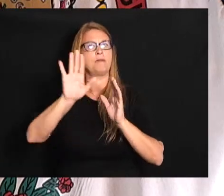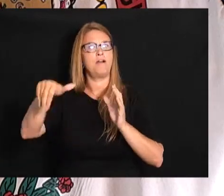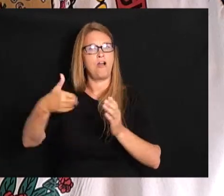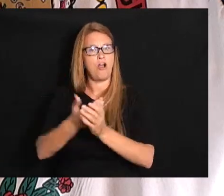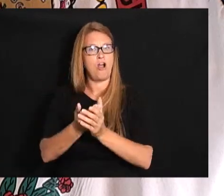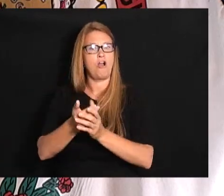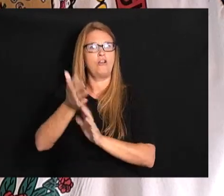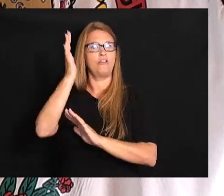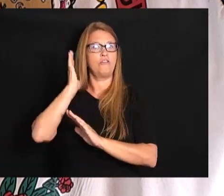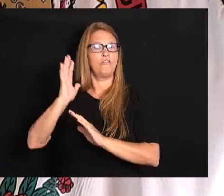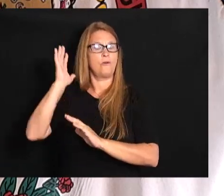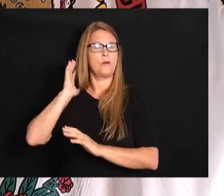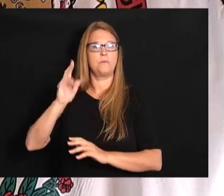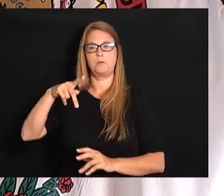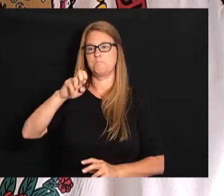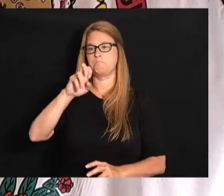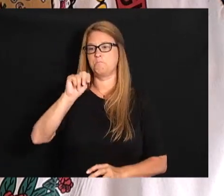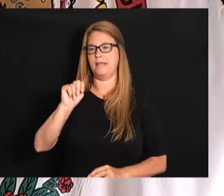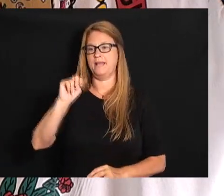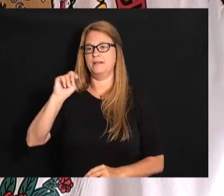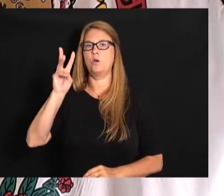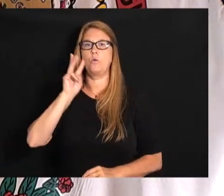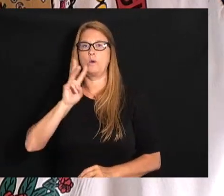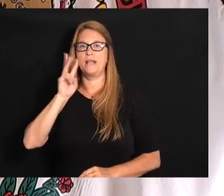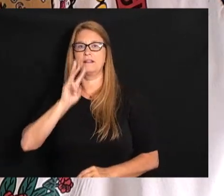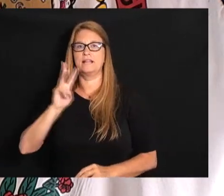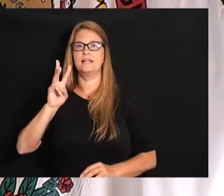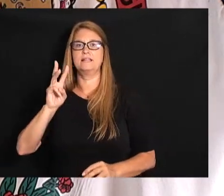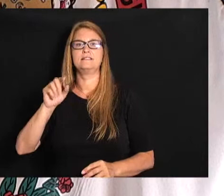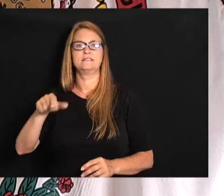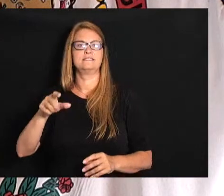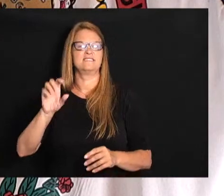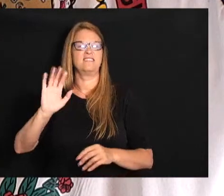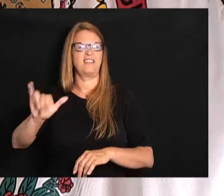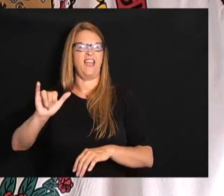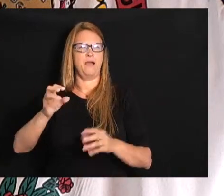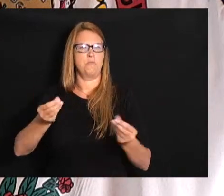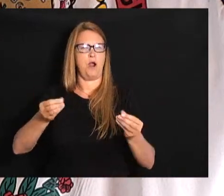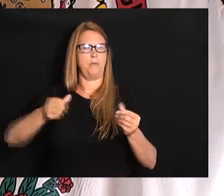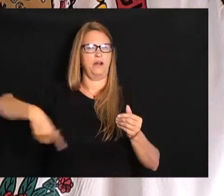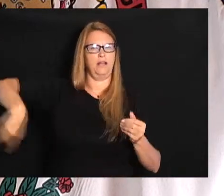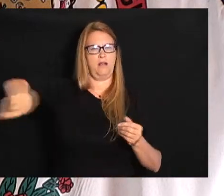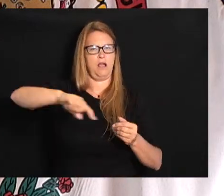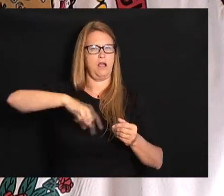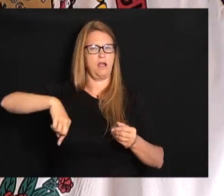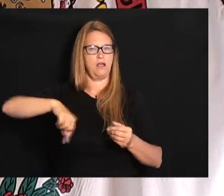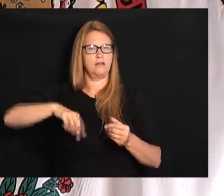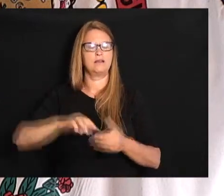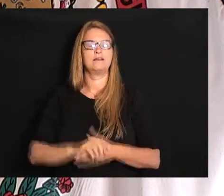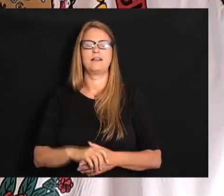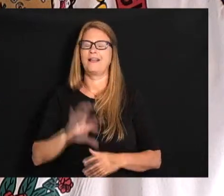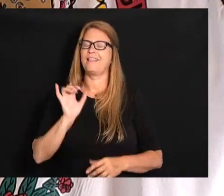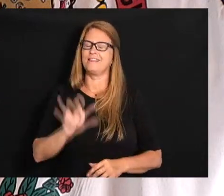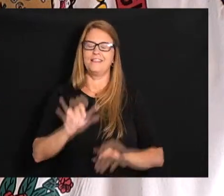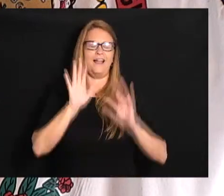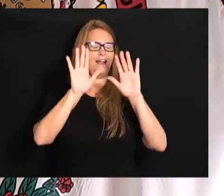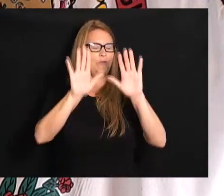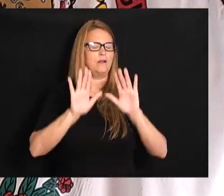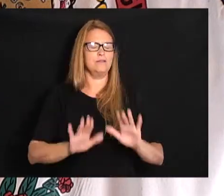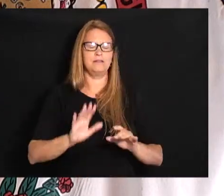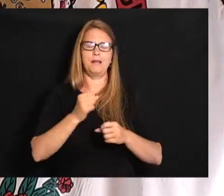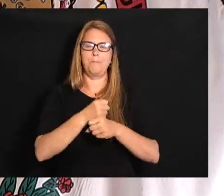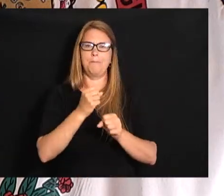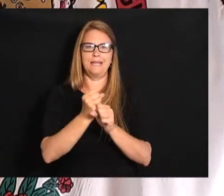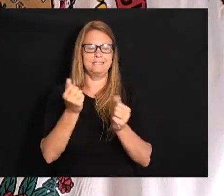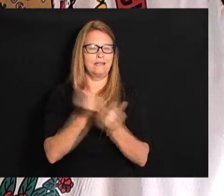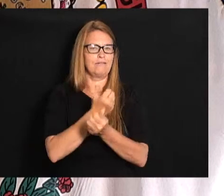Penn Wheeling closure site. It's nothing but good stuff. This absolutely just makes us better in